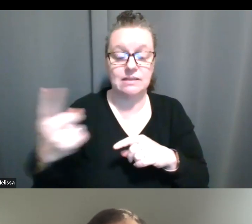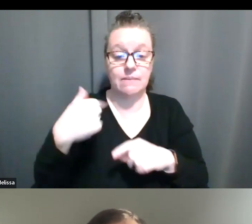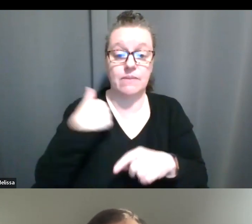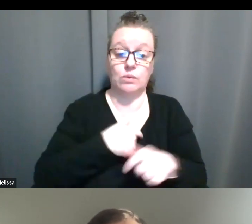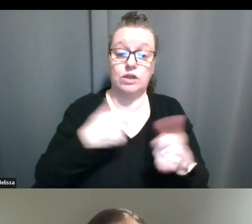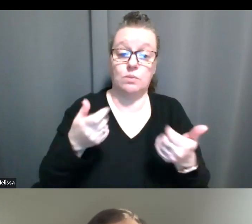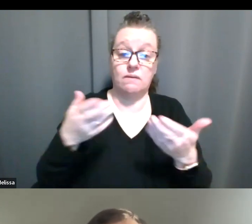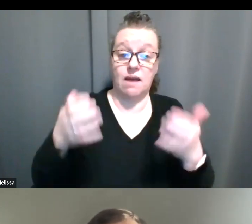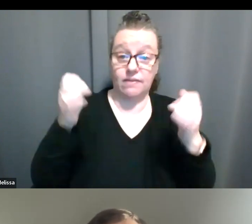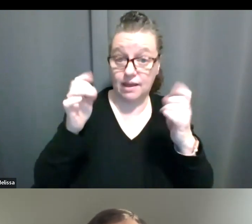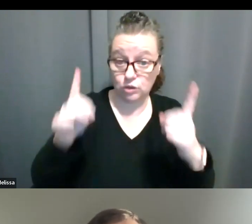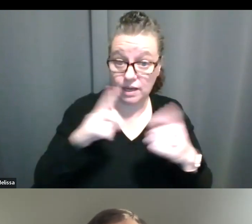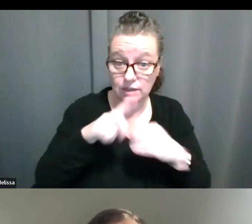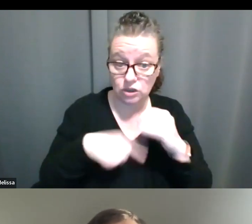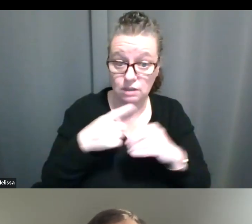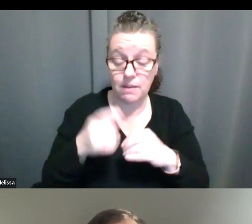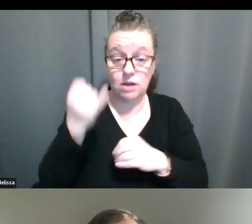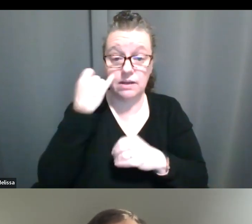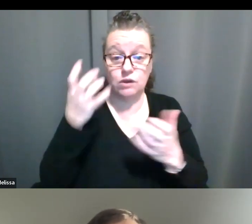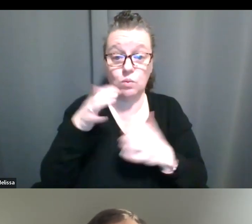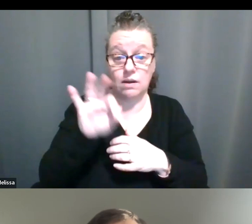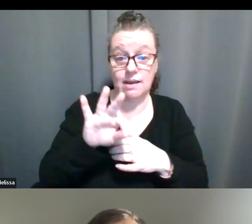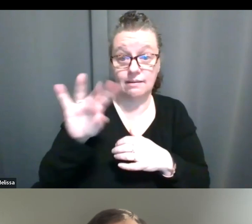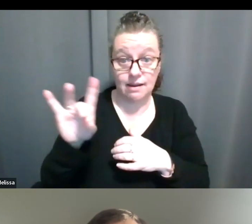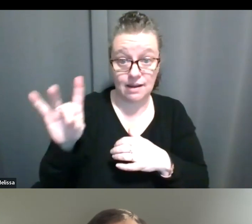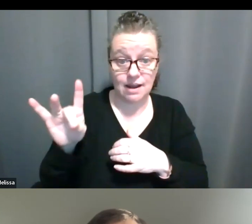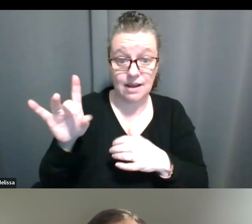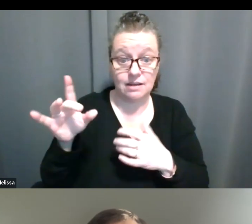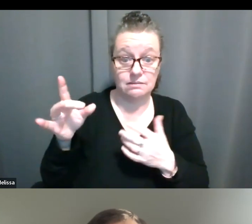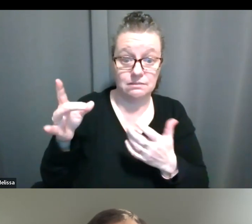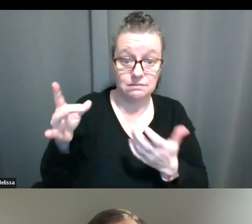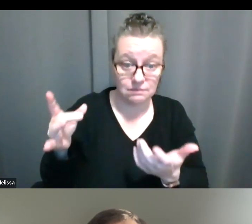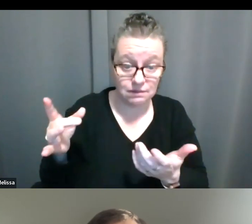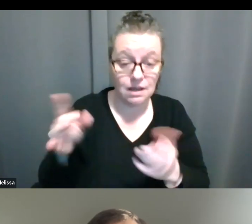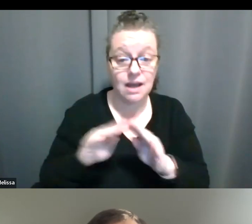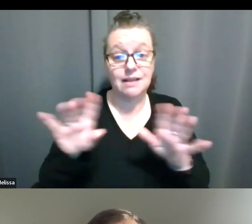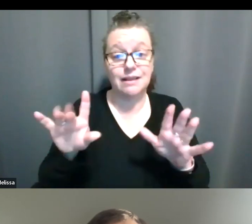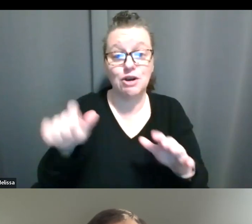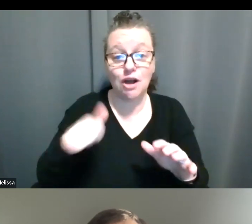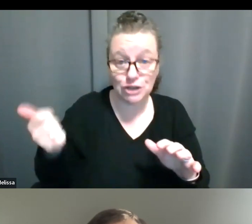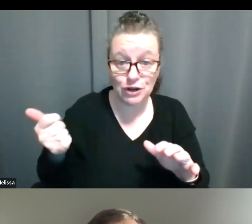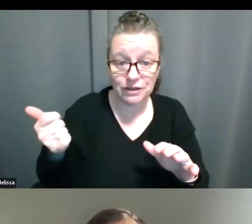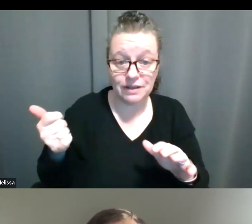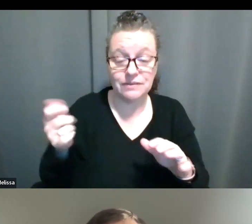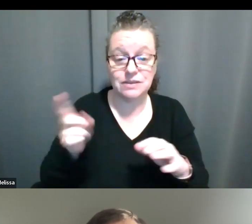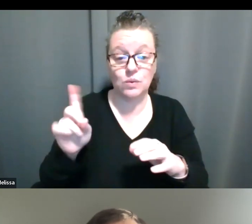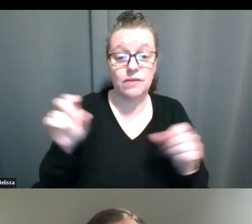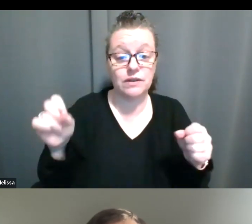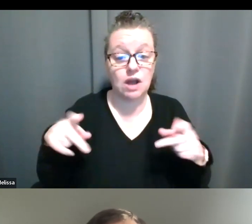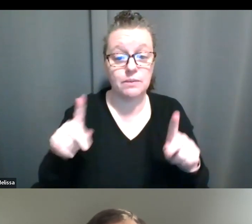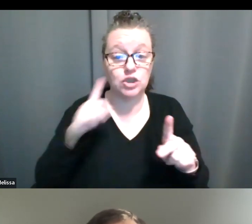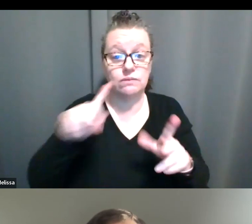that education about. If you want a 988 and make clear alternatives where there's opportunity